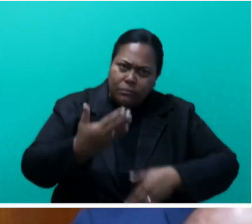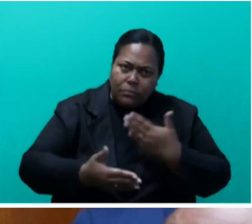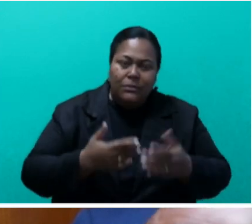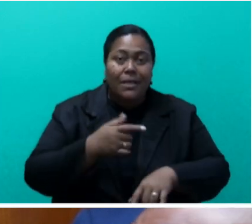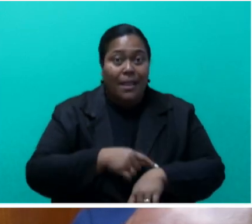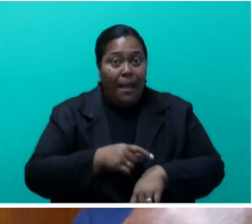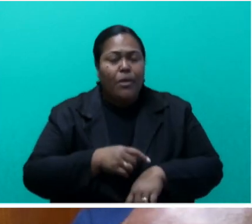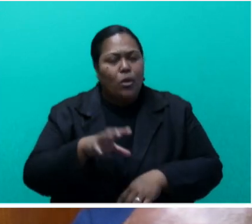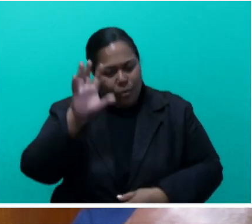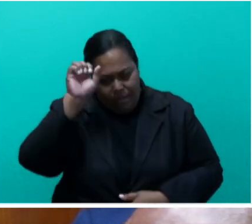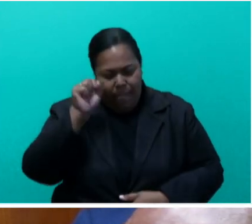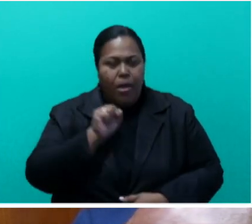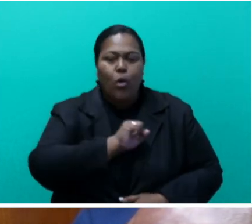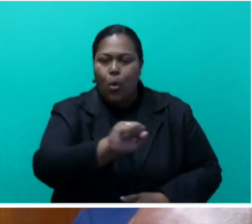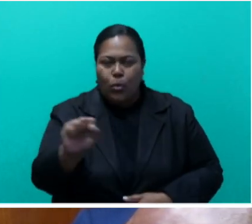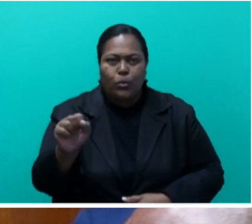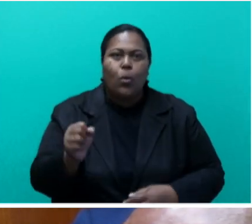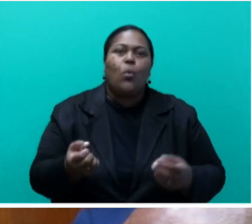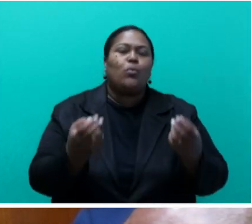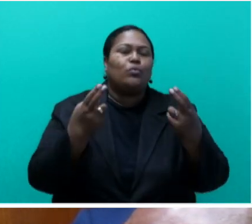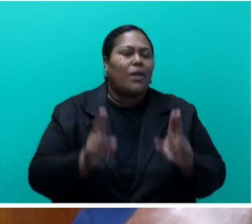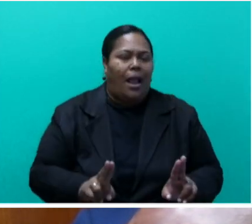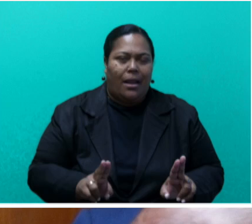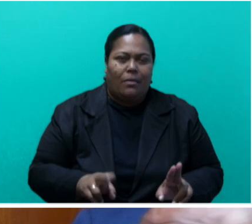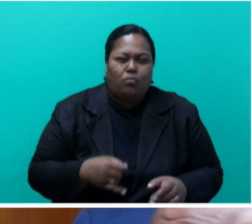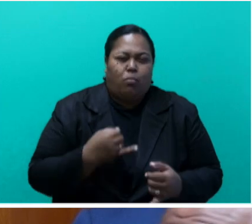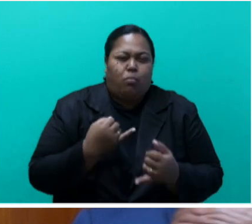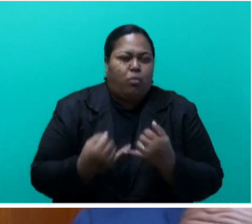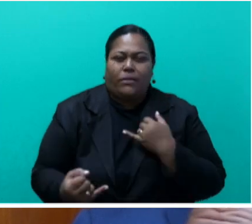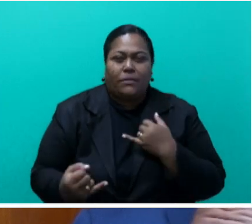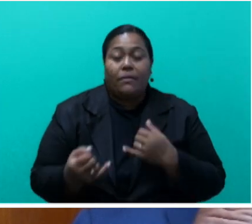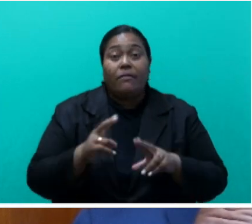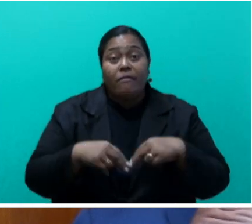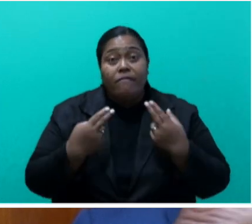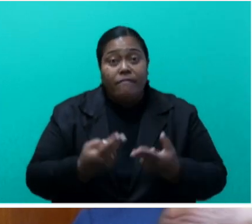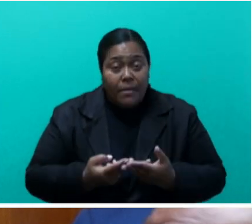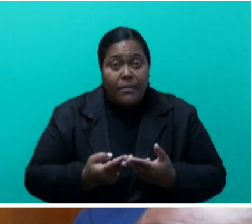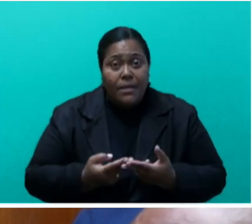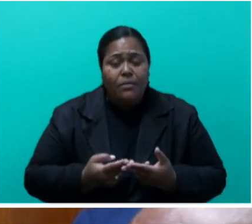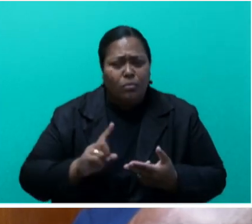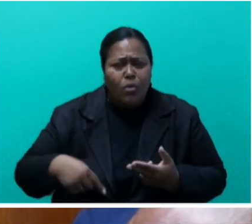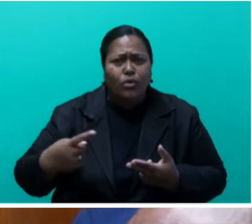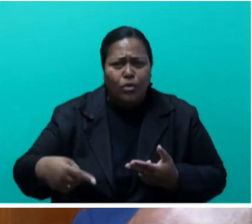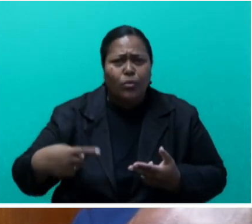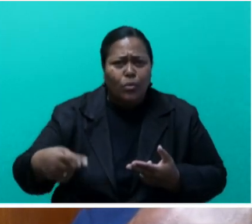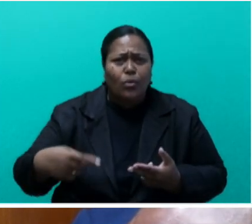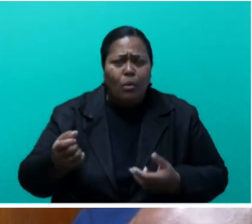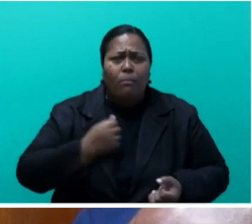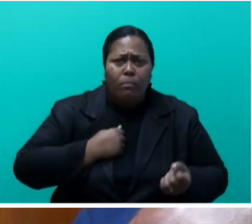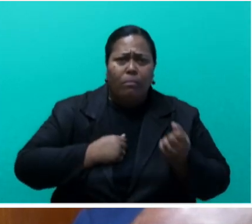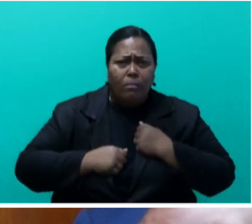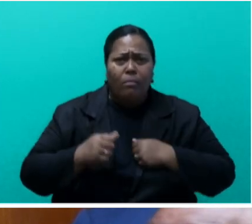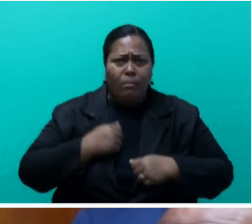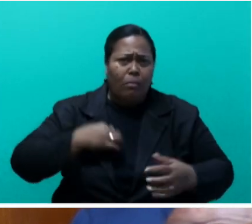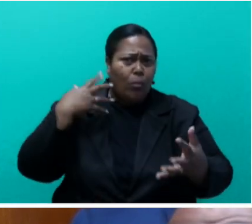that lost their lives in a most horrific way, and the families who continue to endure the effects of the fallout for the last